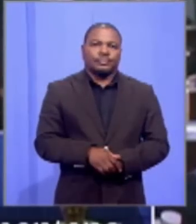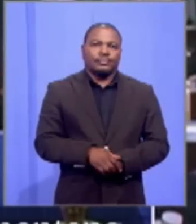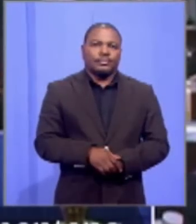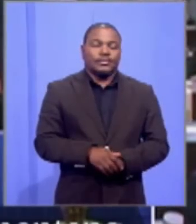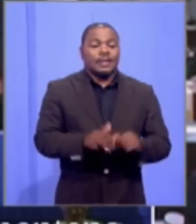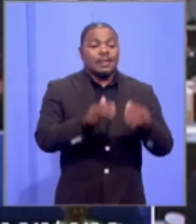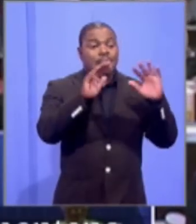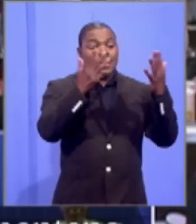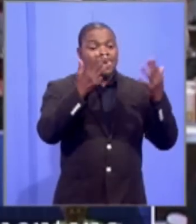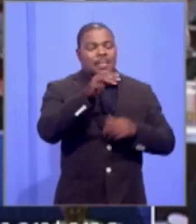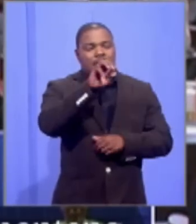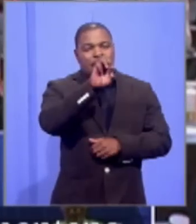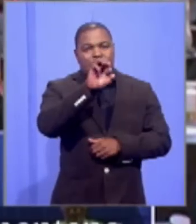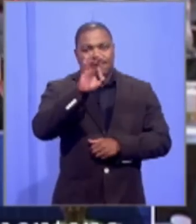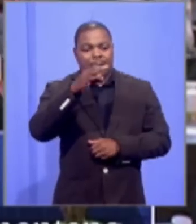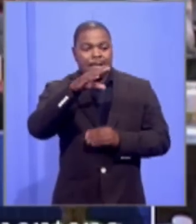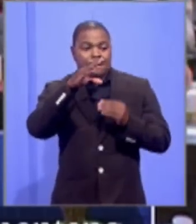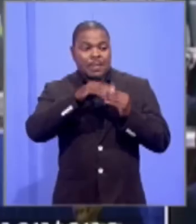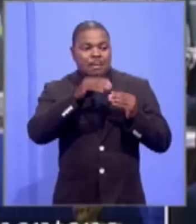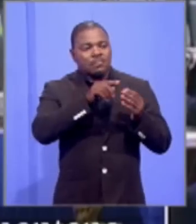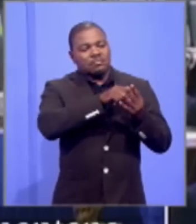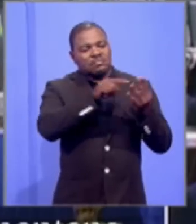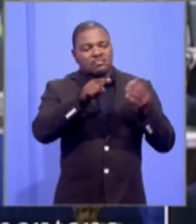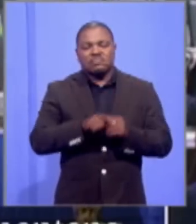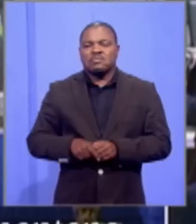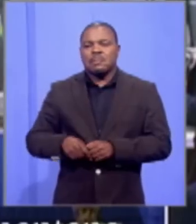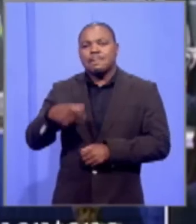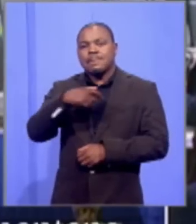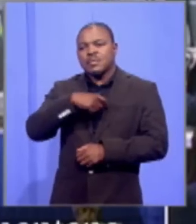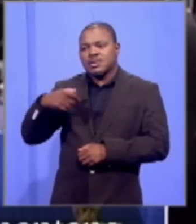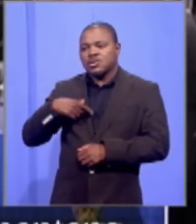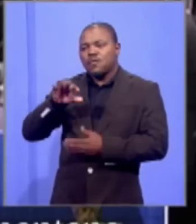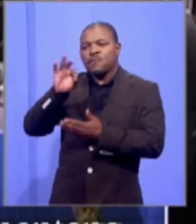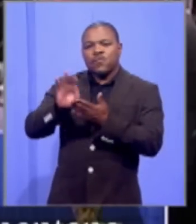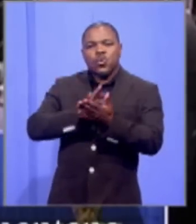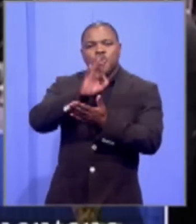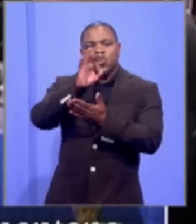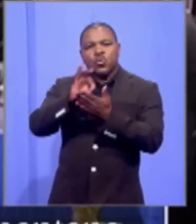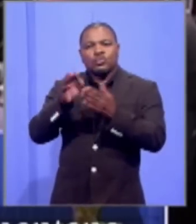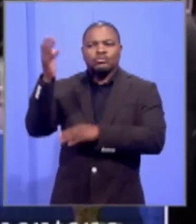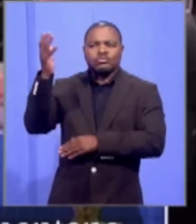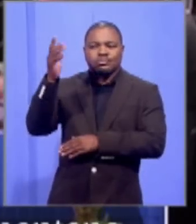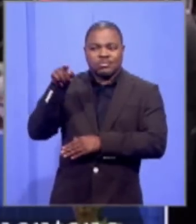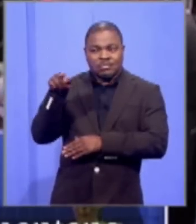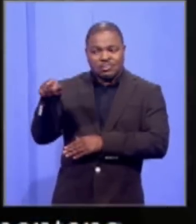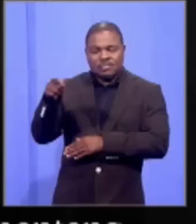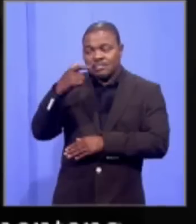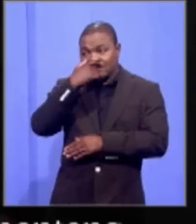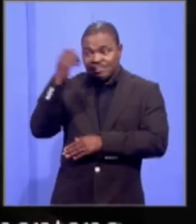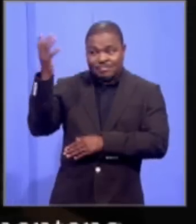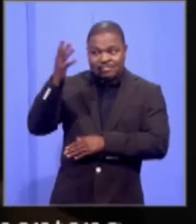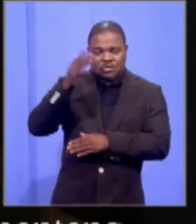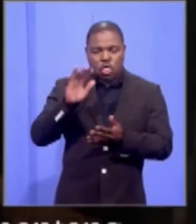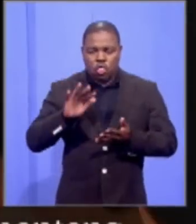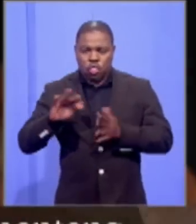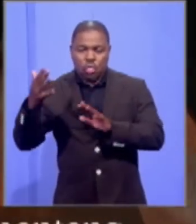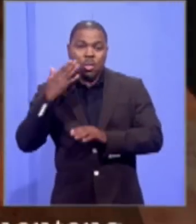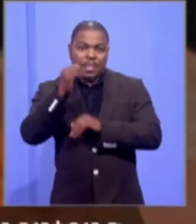Maloko a senyane a EFF au a šitišitšego polelo ya boutu ya ditekanyetšo ya mopresidente Cyril Ramaphosa